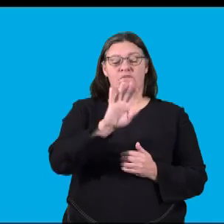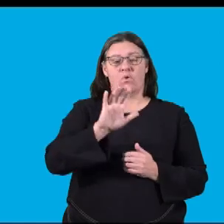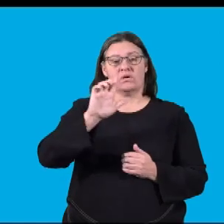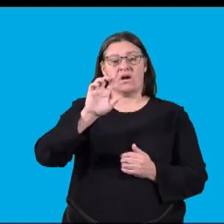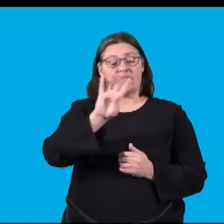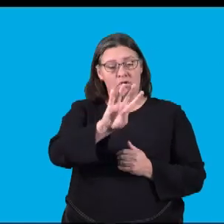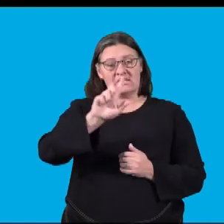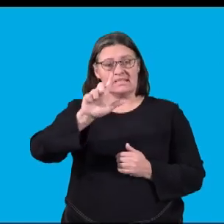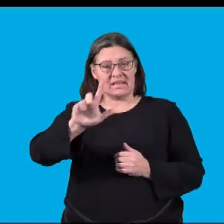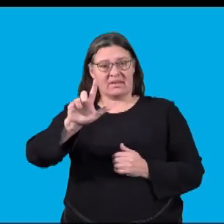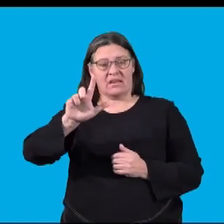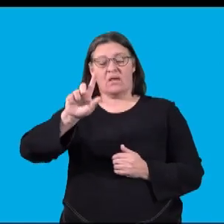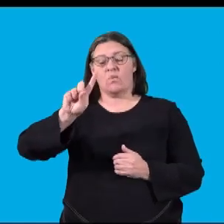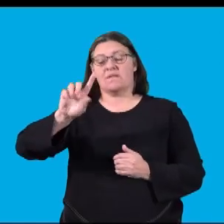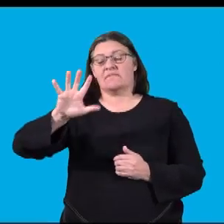by